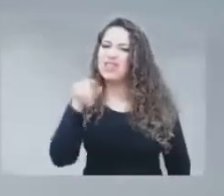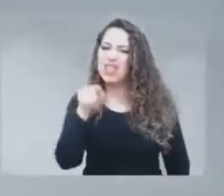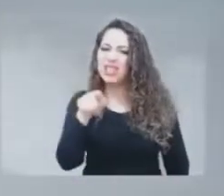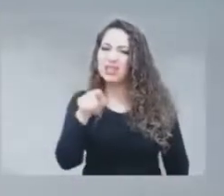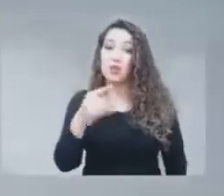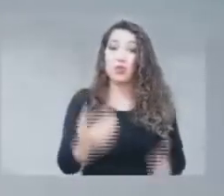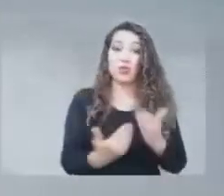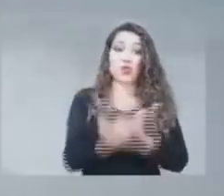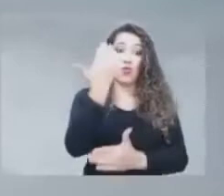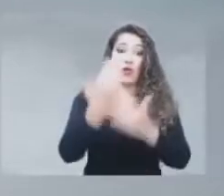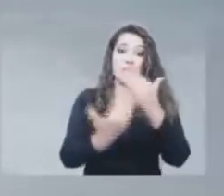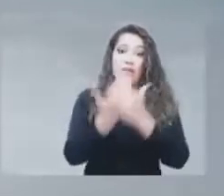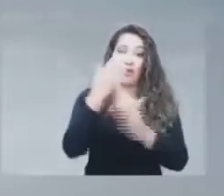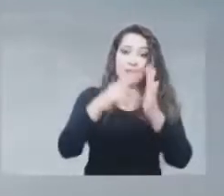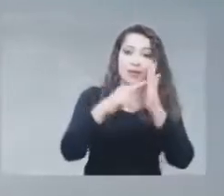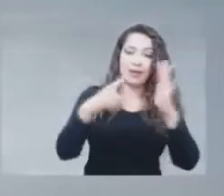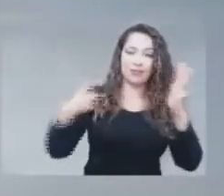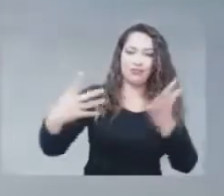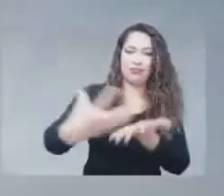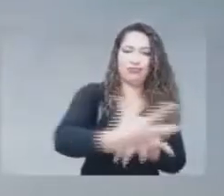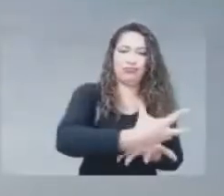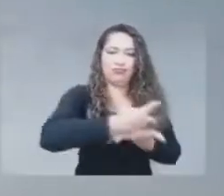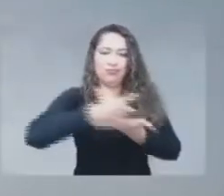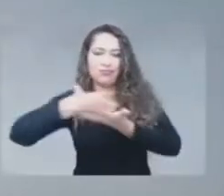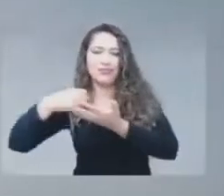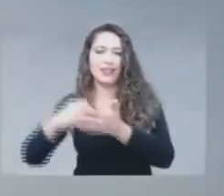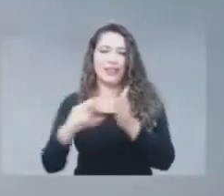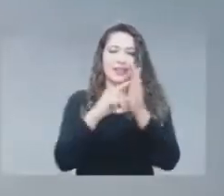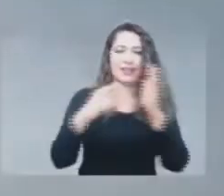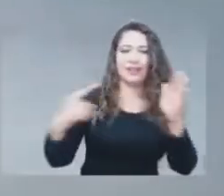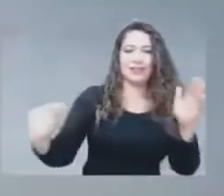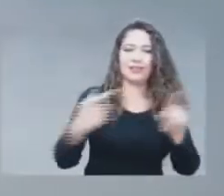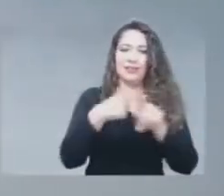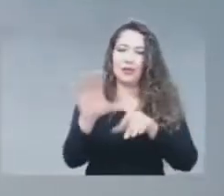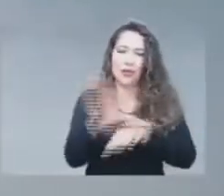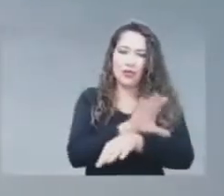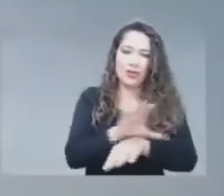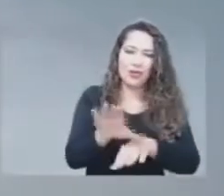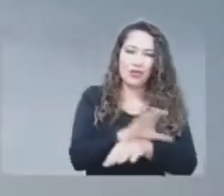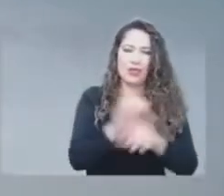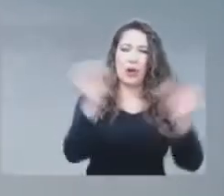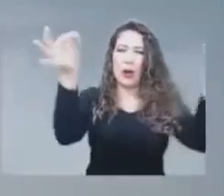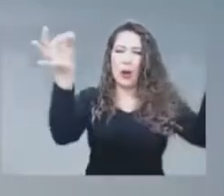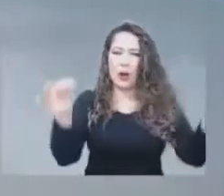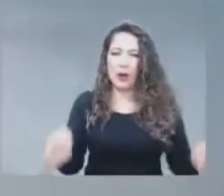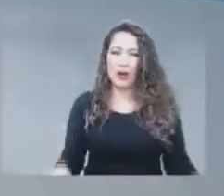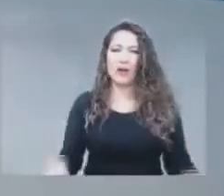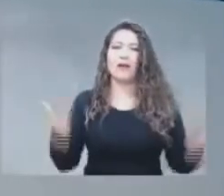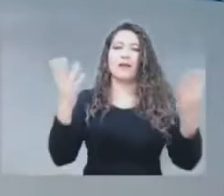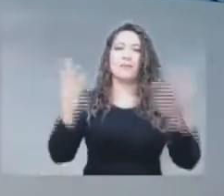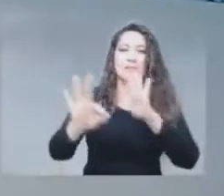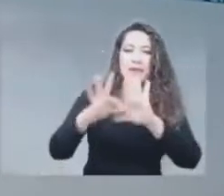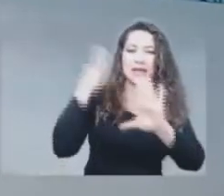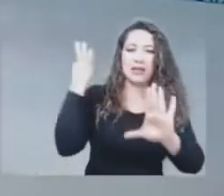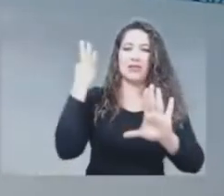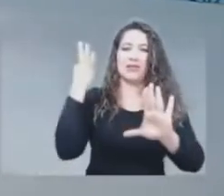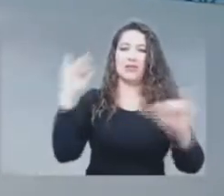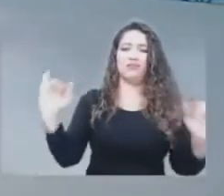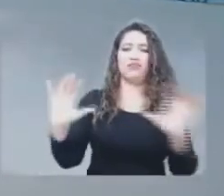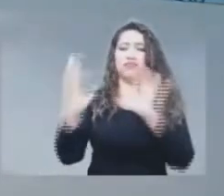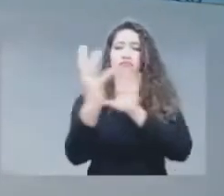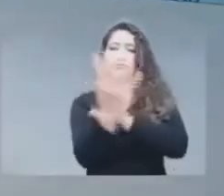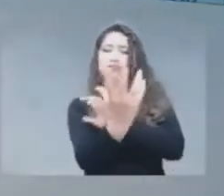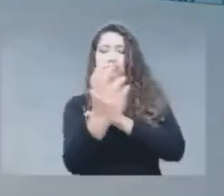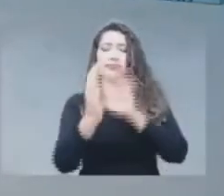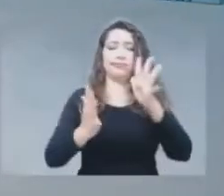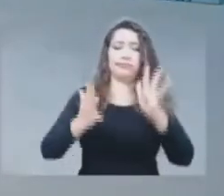Here we're seeing the implementation of fifth generation, which is an array of broadband communication, an array of